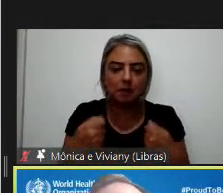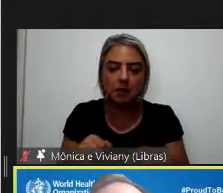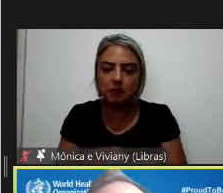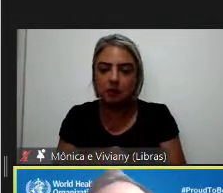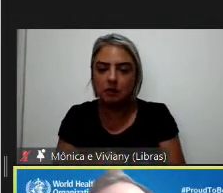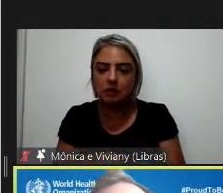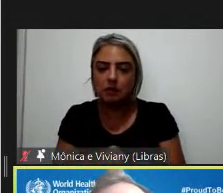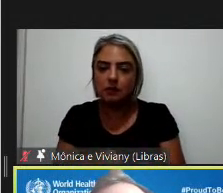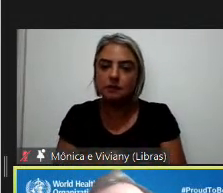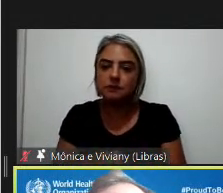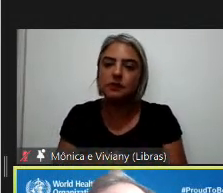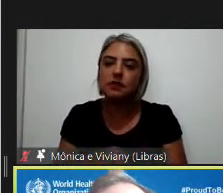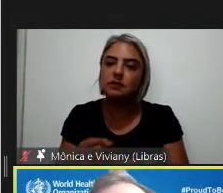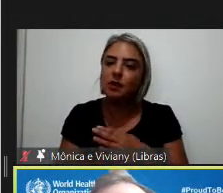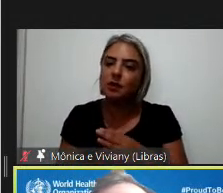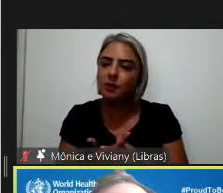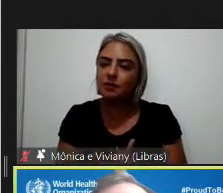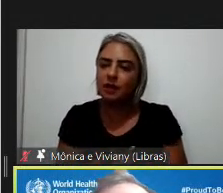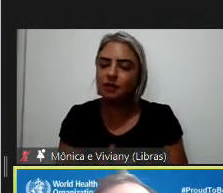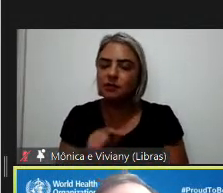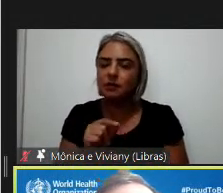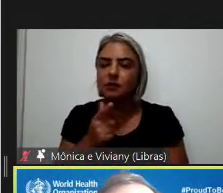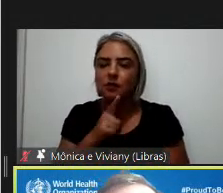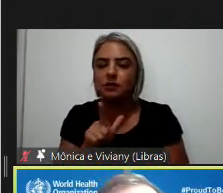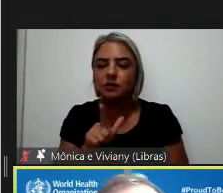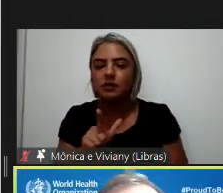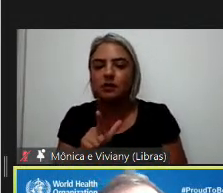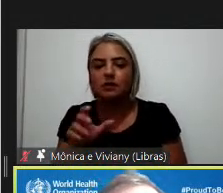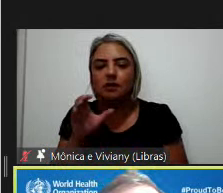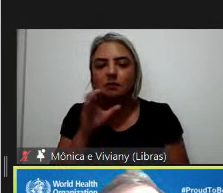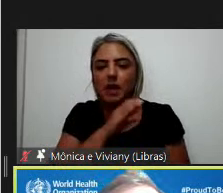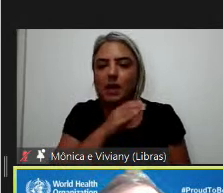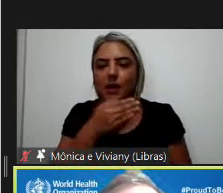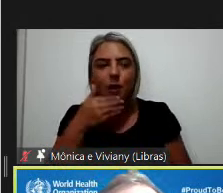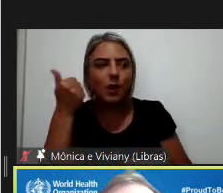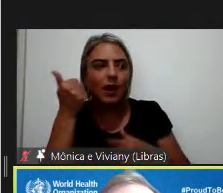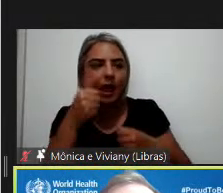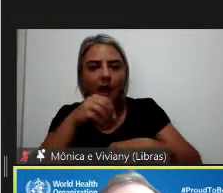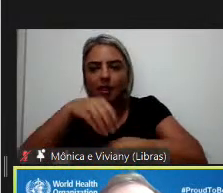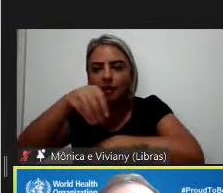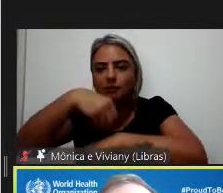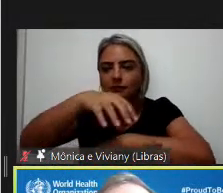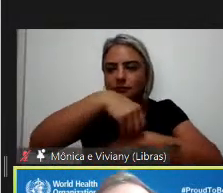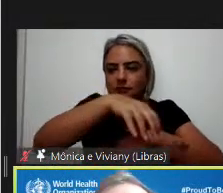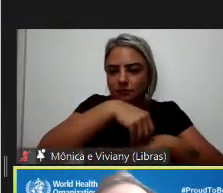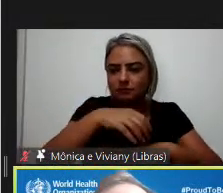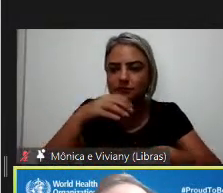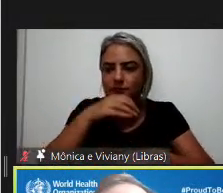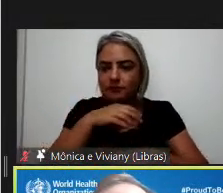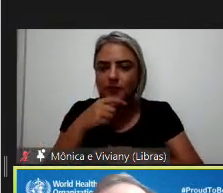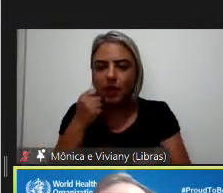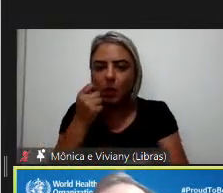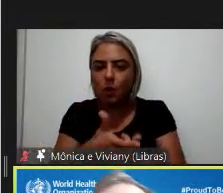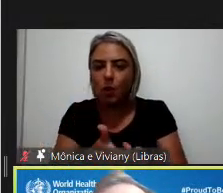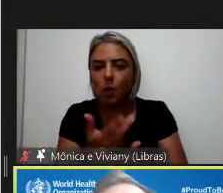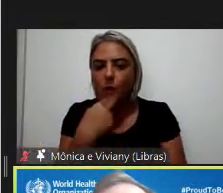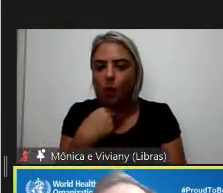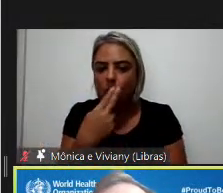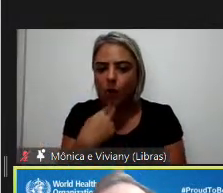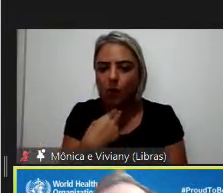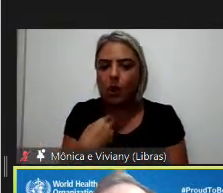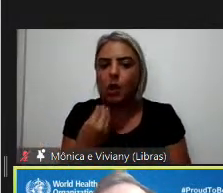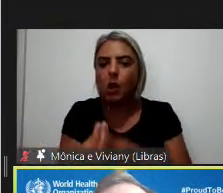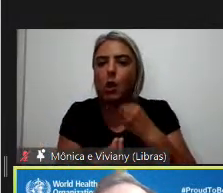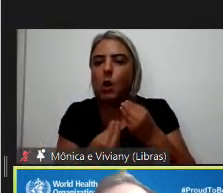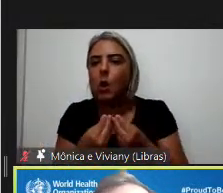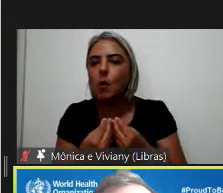do we make that optimization? And finally, optimizing purchasing for nutrition. So how can the allocation of pool funds